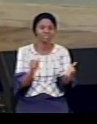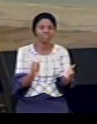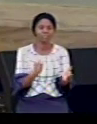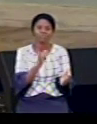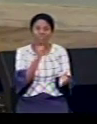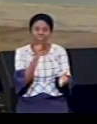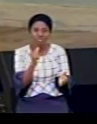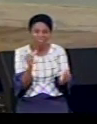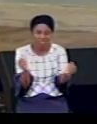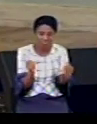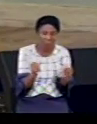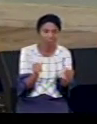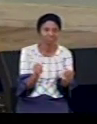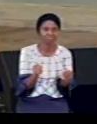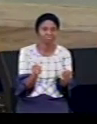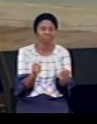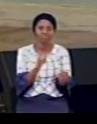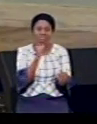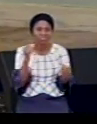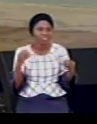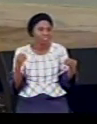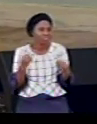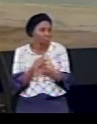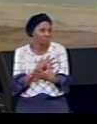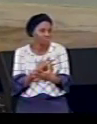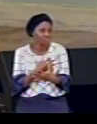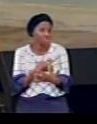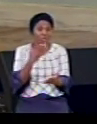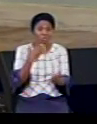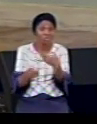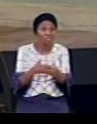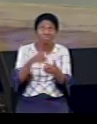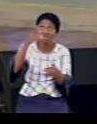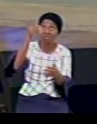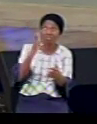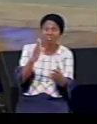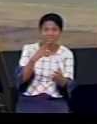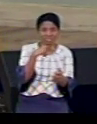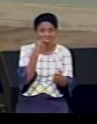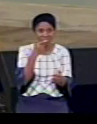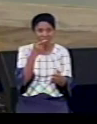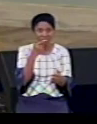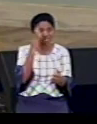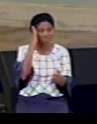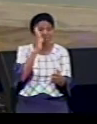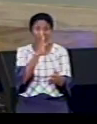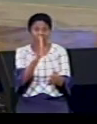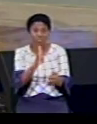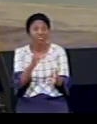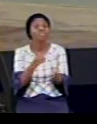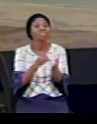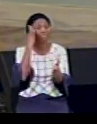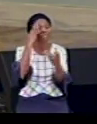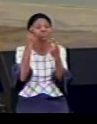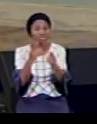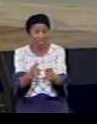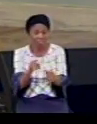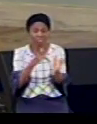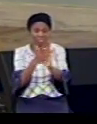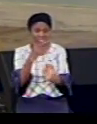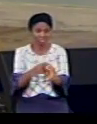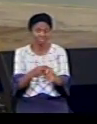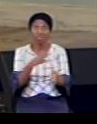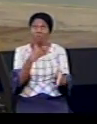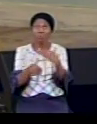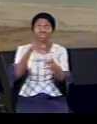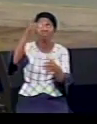Not shaking. Whatever God said will be, will be. I say whatever God said will